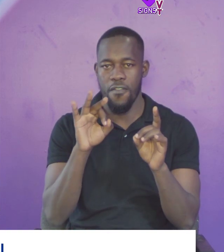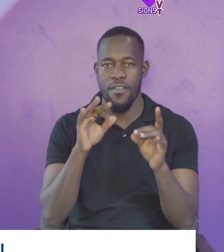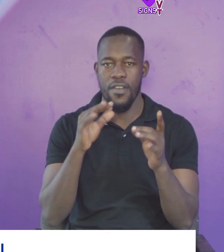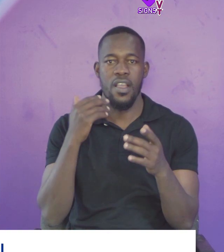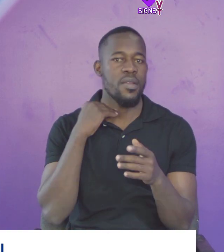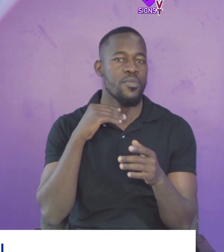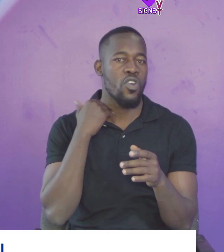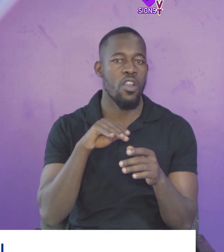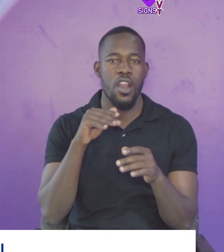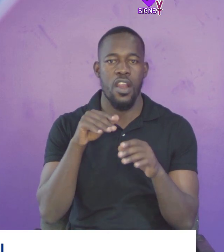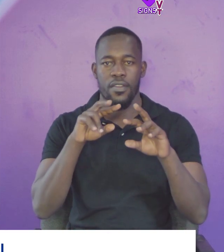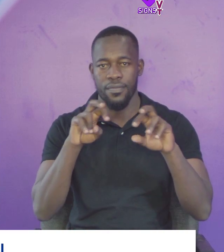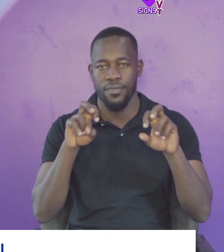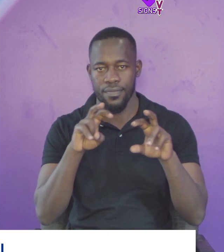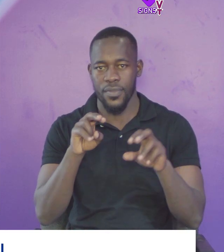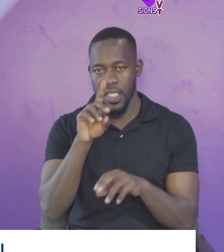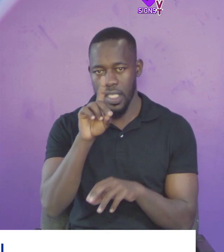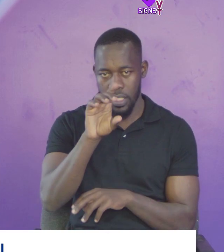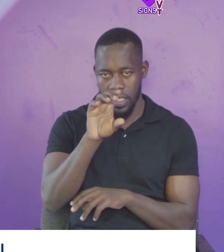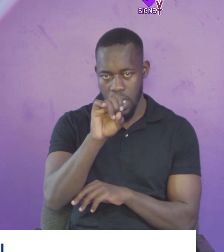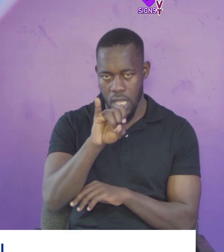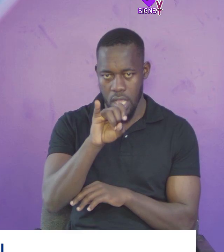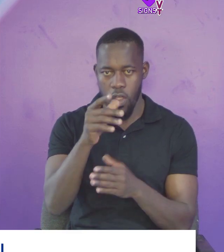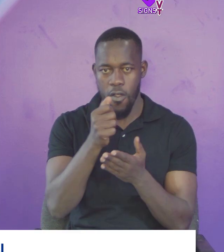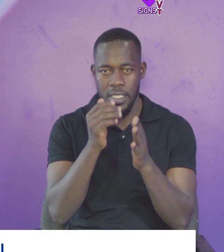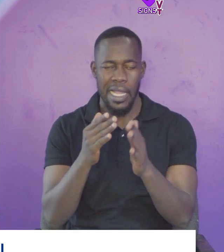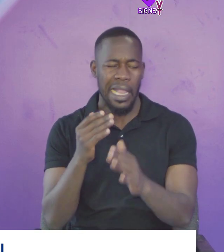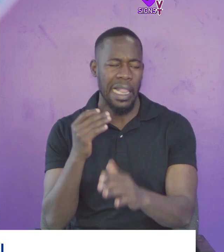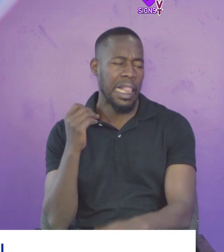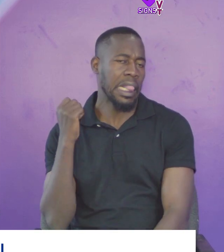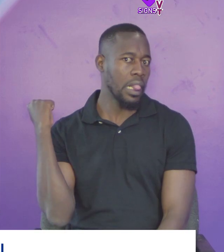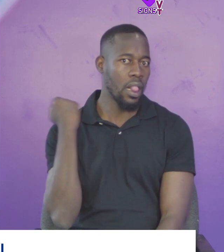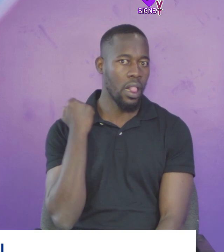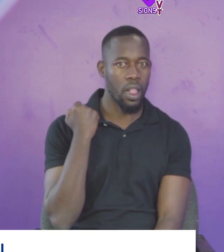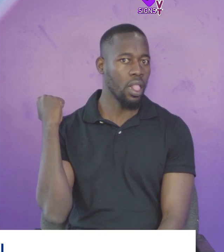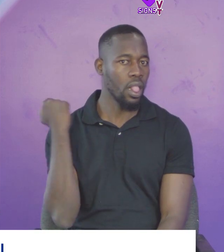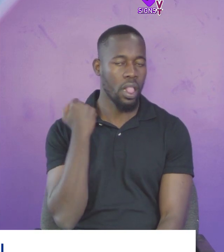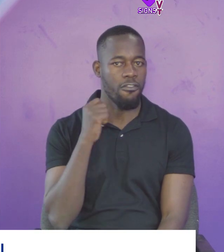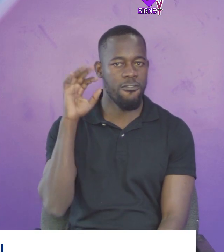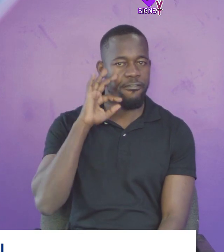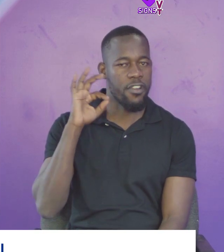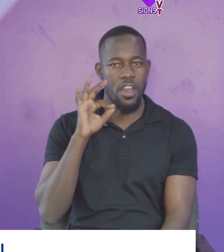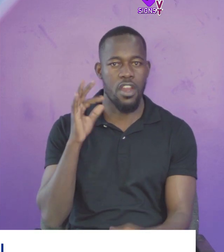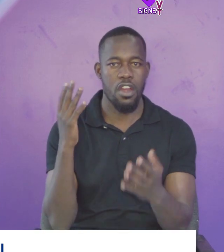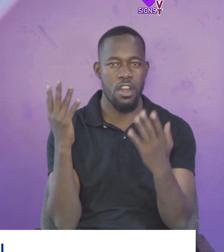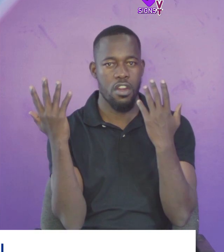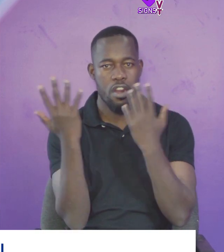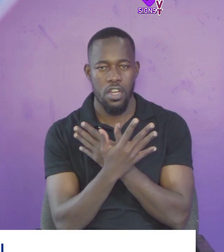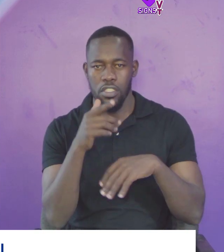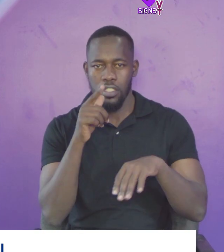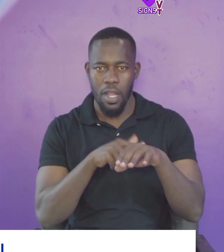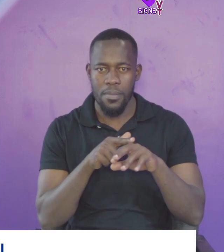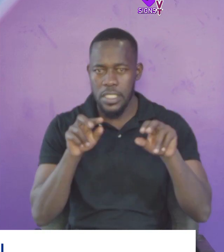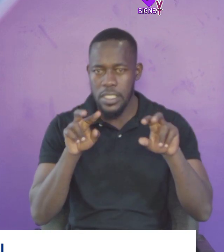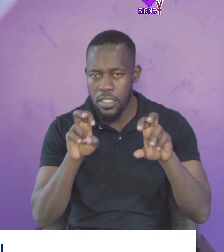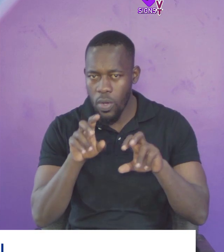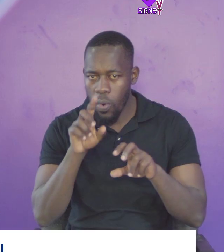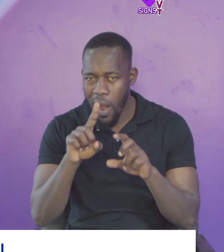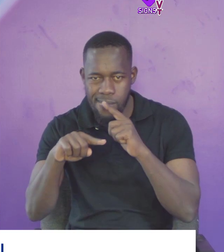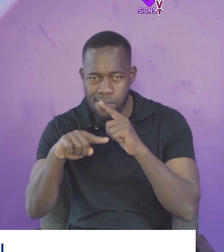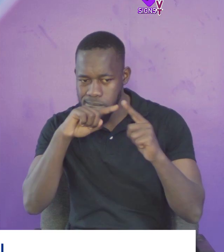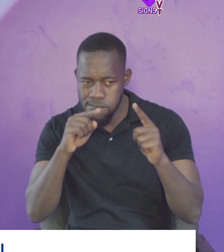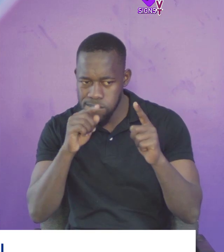(DCI) officer was fatally stabbed on Friday night during an operation to arrest a murder suspect in